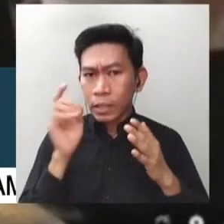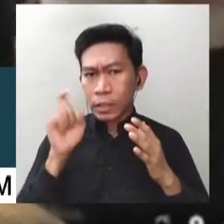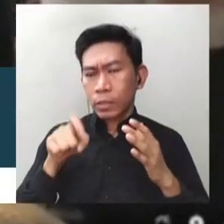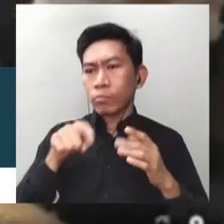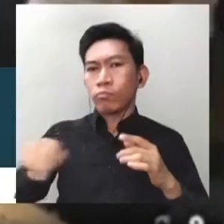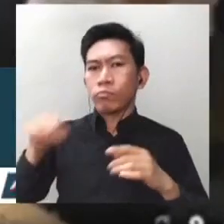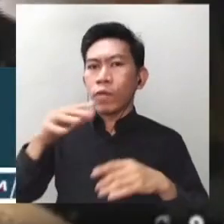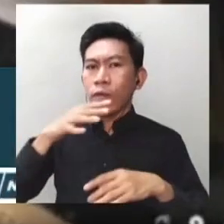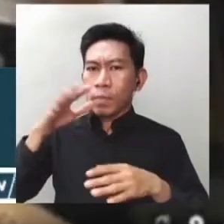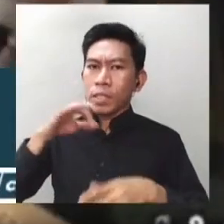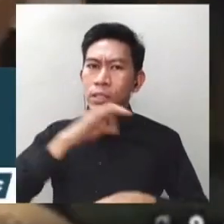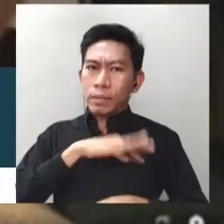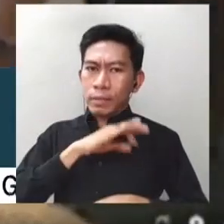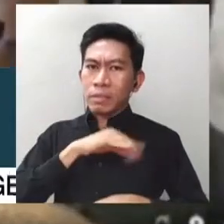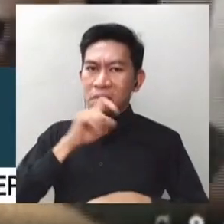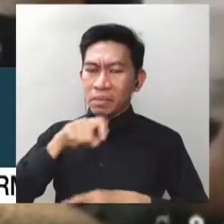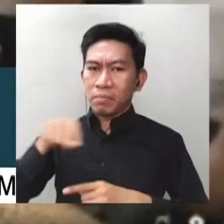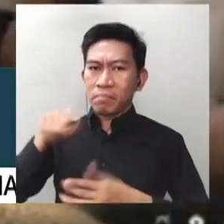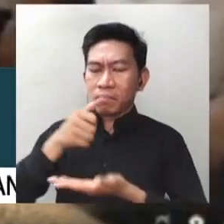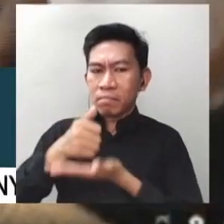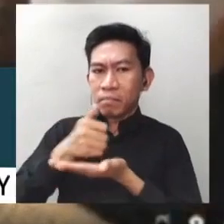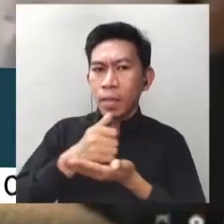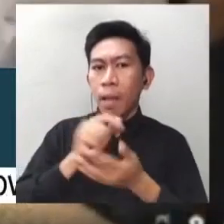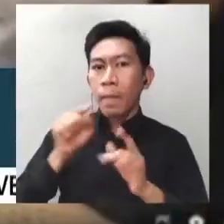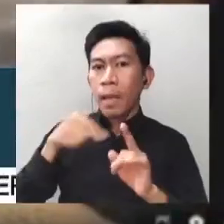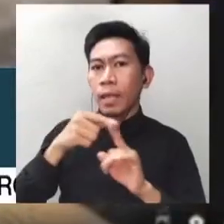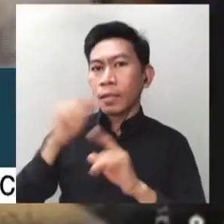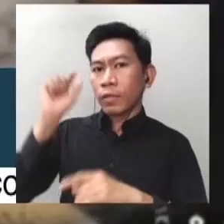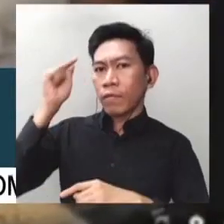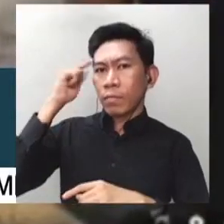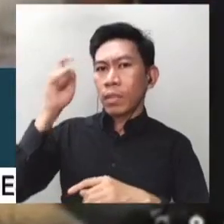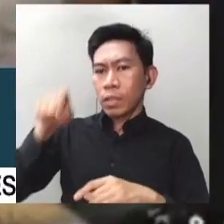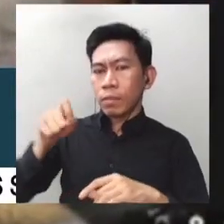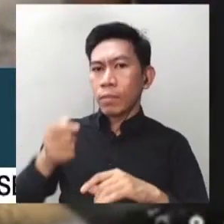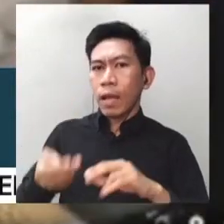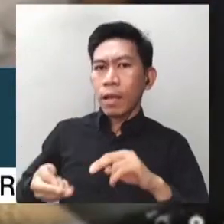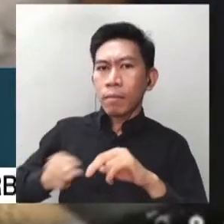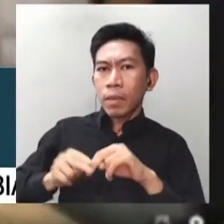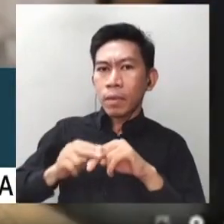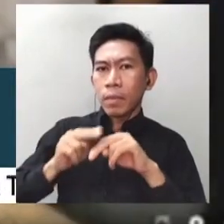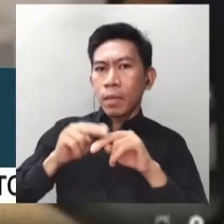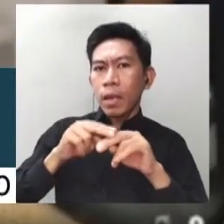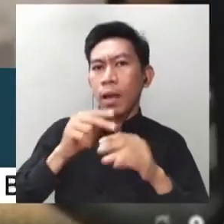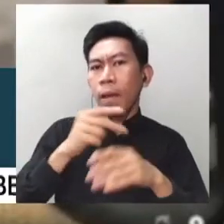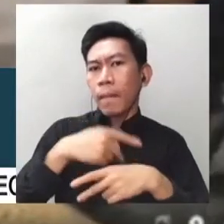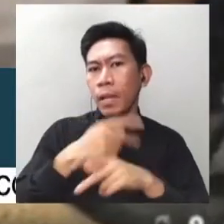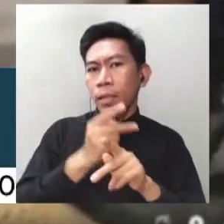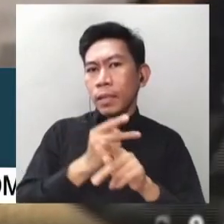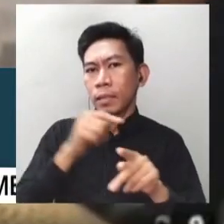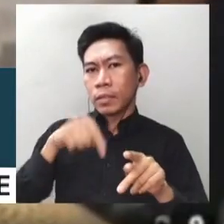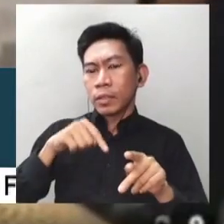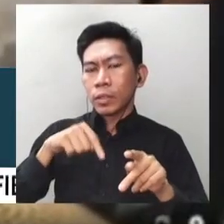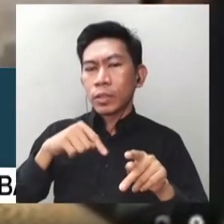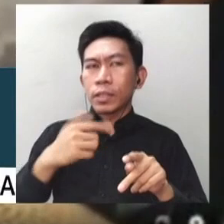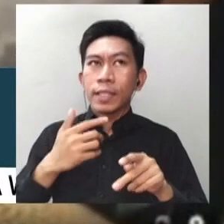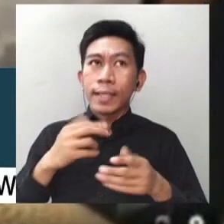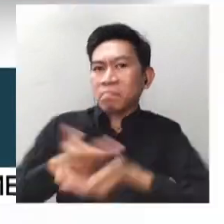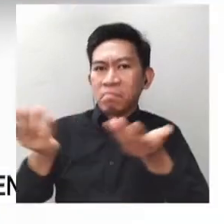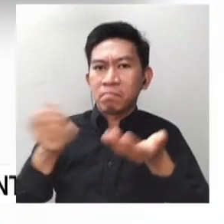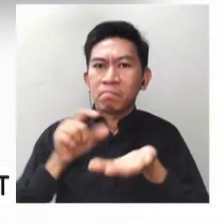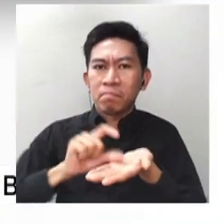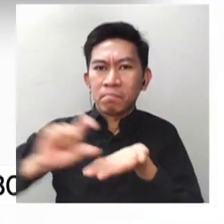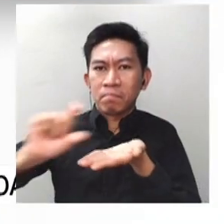make sure that as government increases rice production, the profits from these will ultimately redound to the farmers